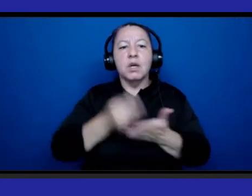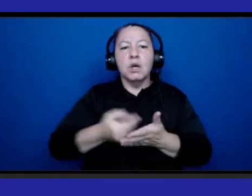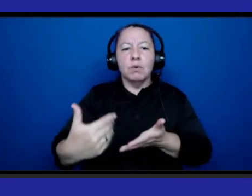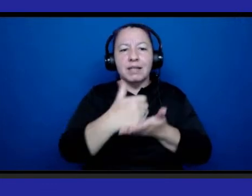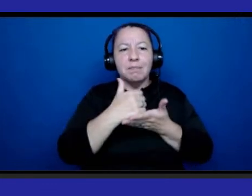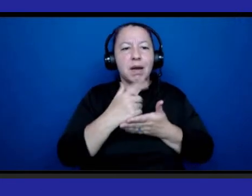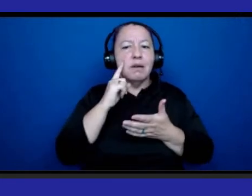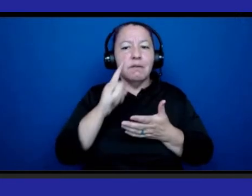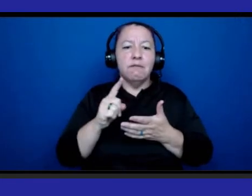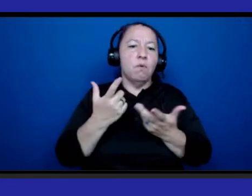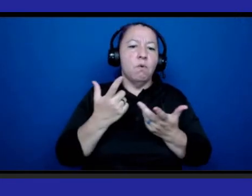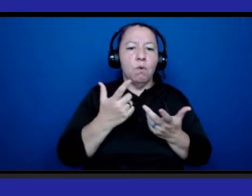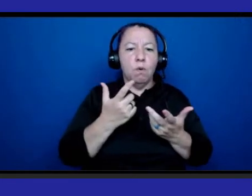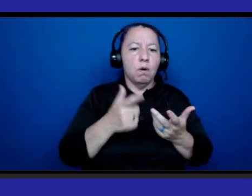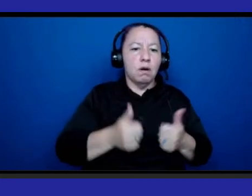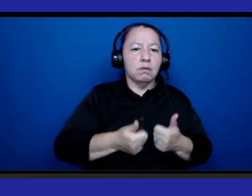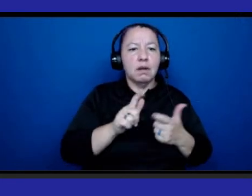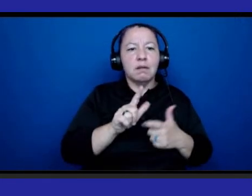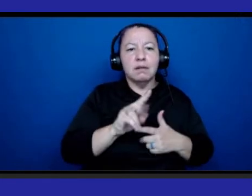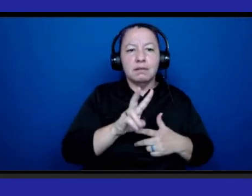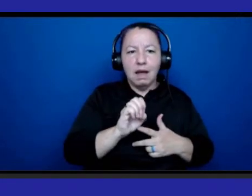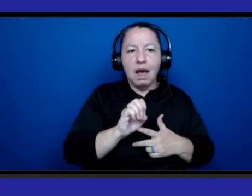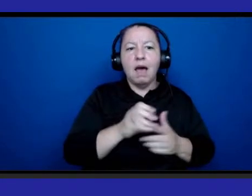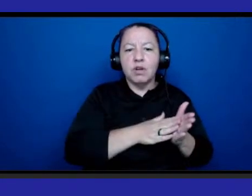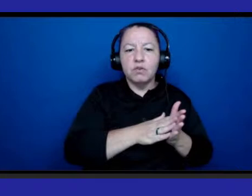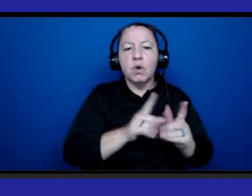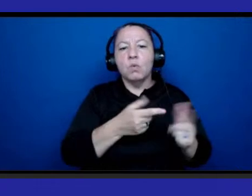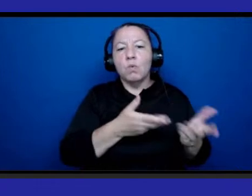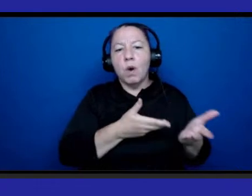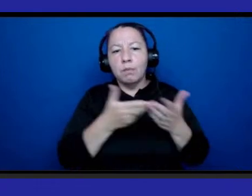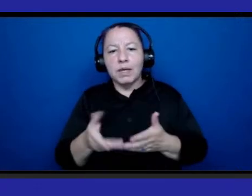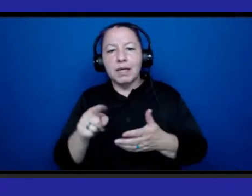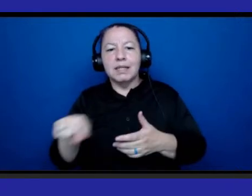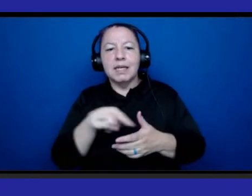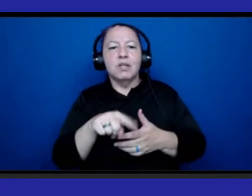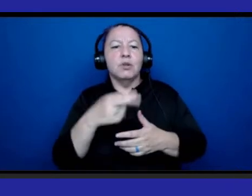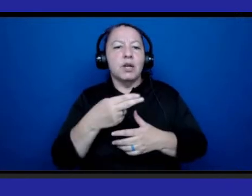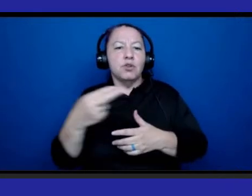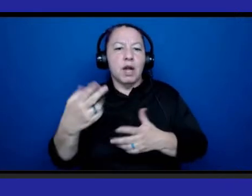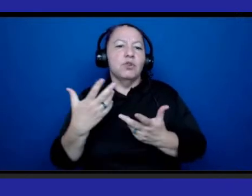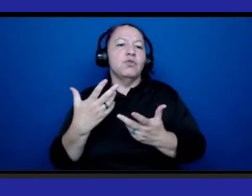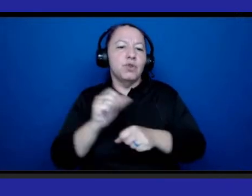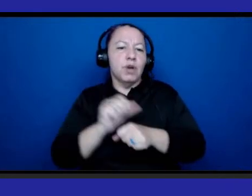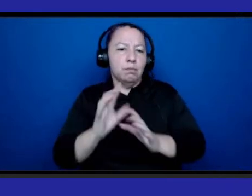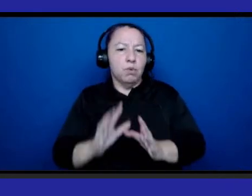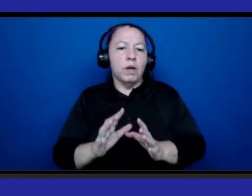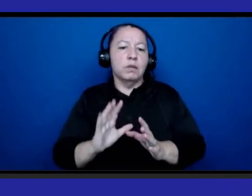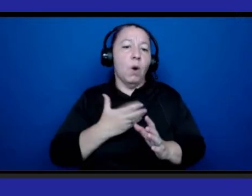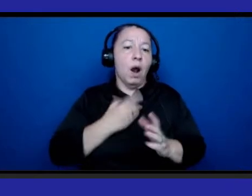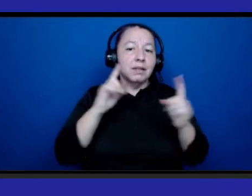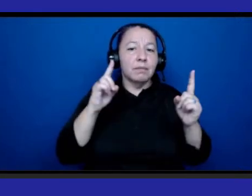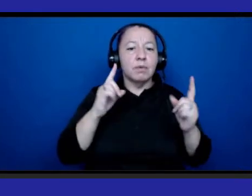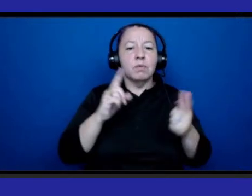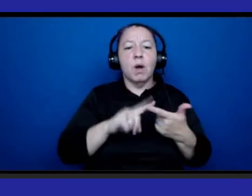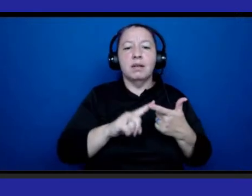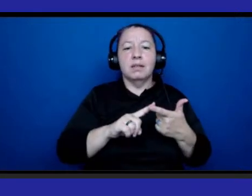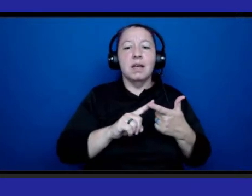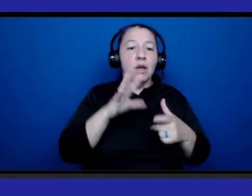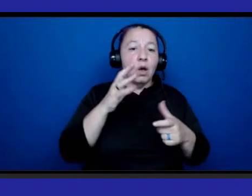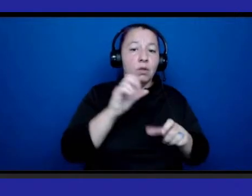bringing awareness to H&H employees. So our success metrics was walk-in participation, the amount of funds raised, which we